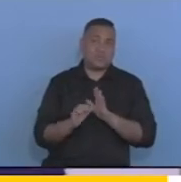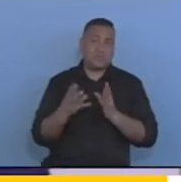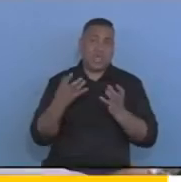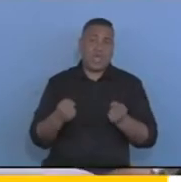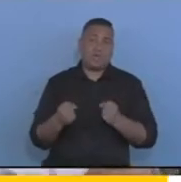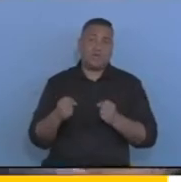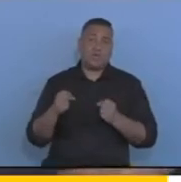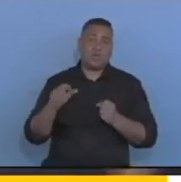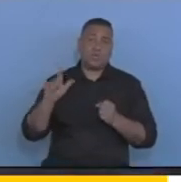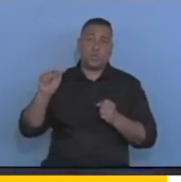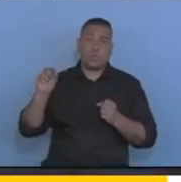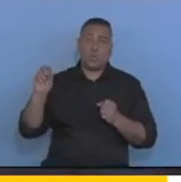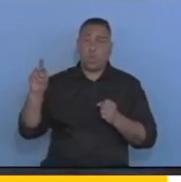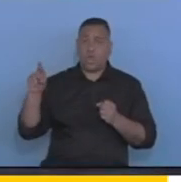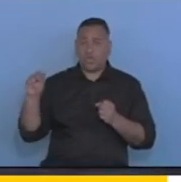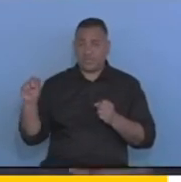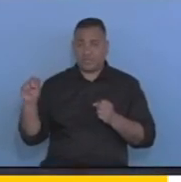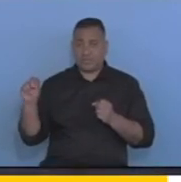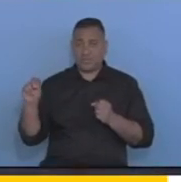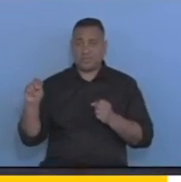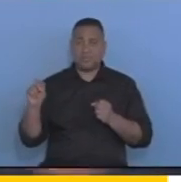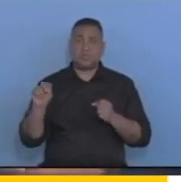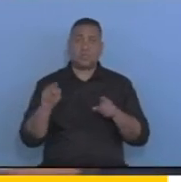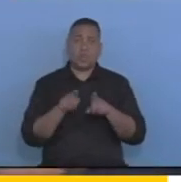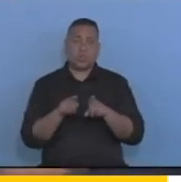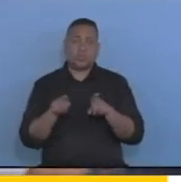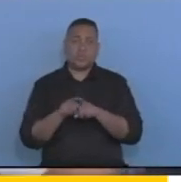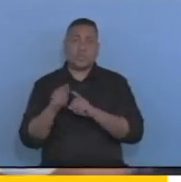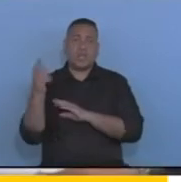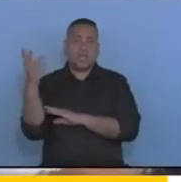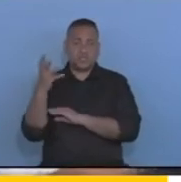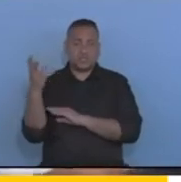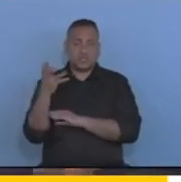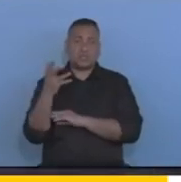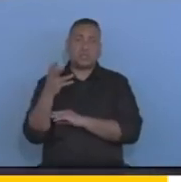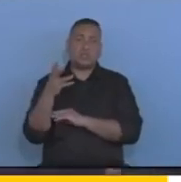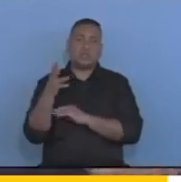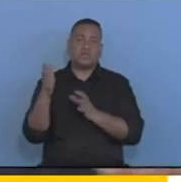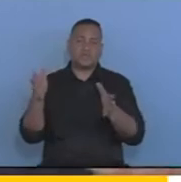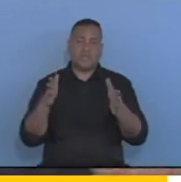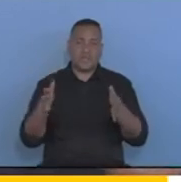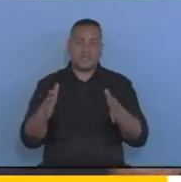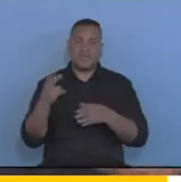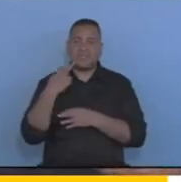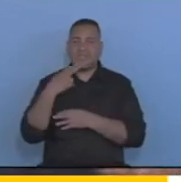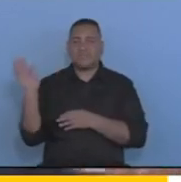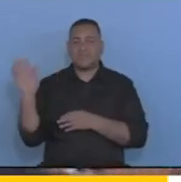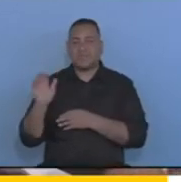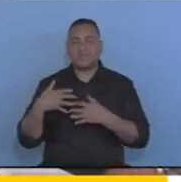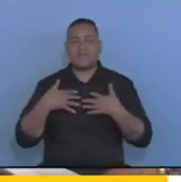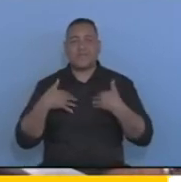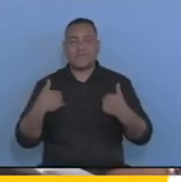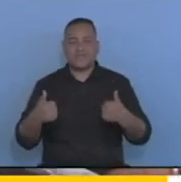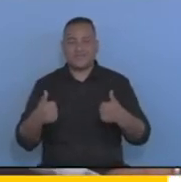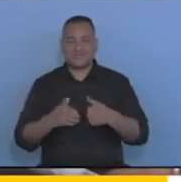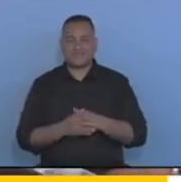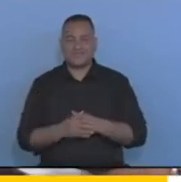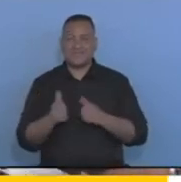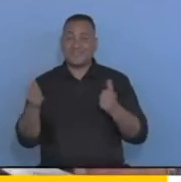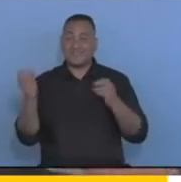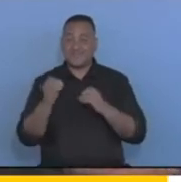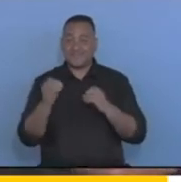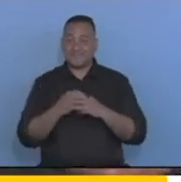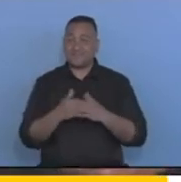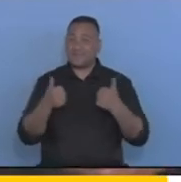us, who's also a facilitator, lecturer of this. Thank you for coming on to the Link Show. How are you doing? You're welcome. Good afternoon. I'm very well, thank